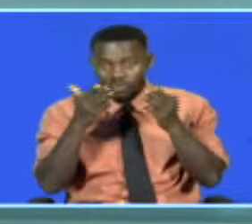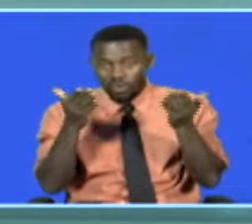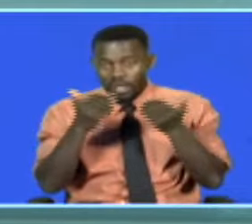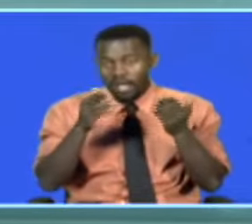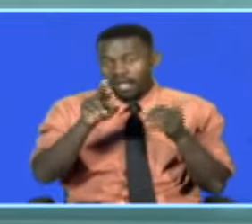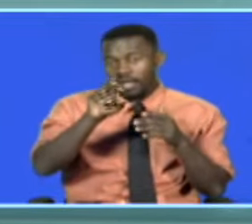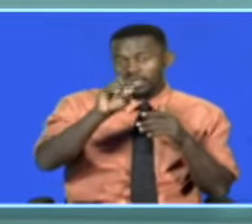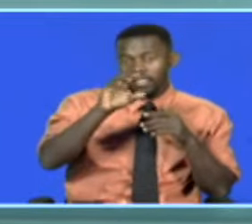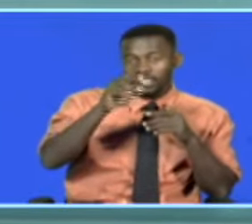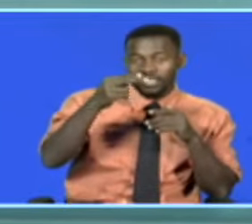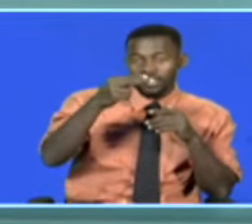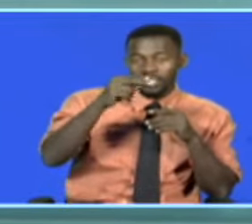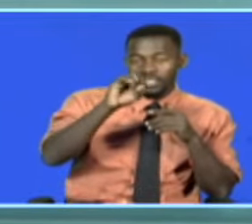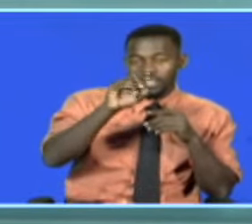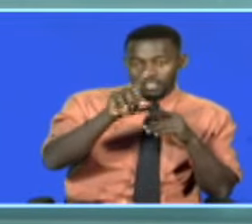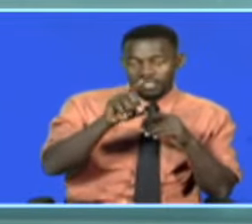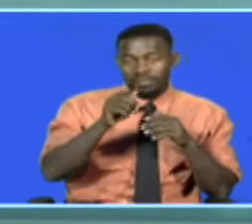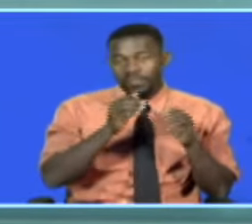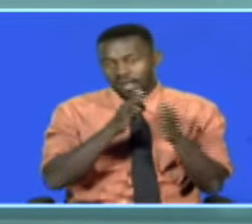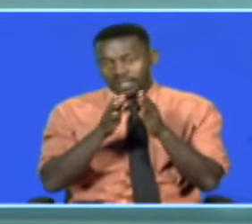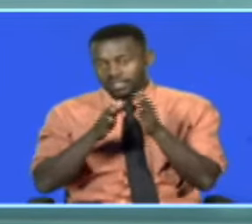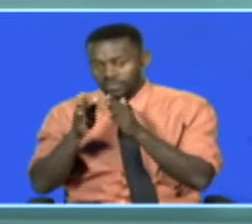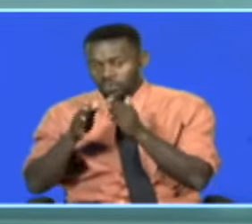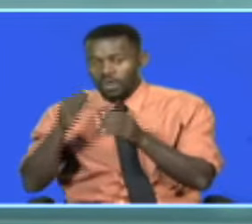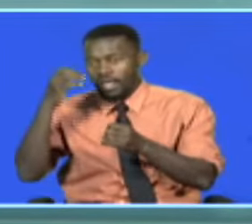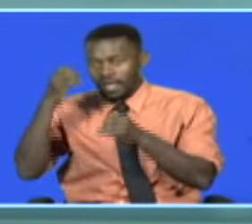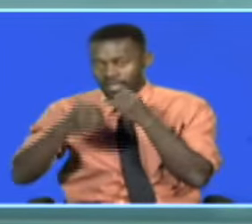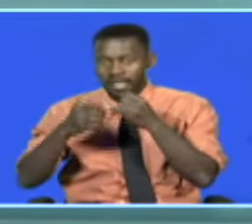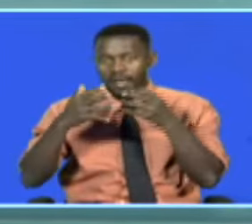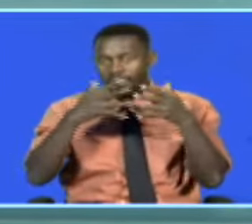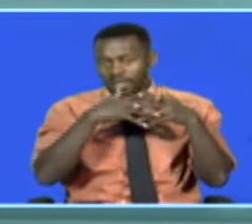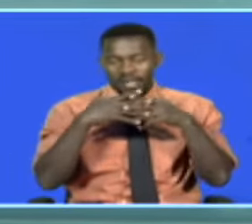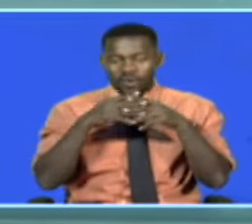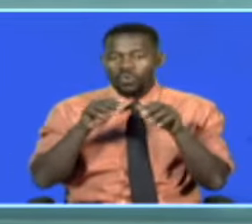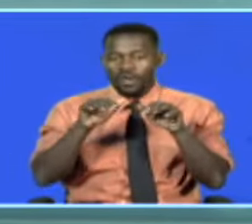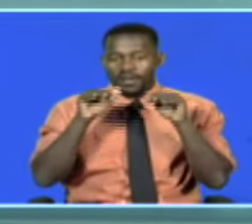attempted to end a long American wait for Olympic women's 100 meters gold.